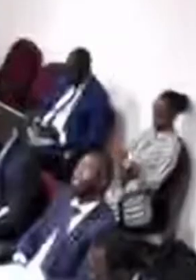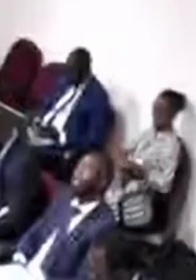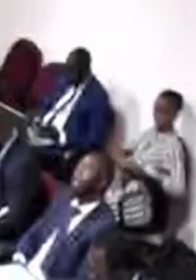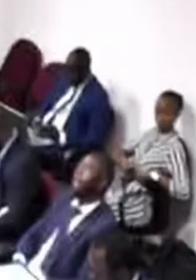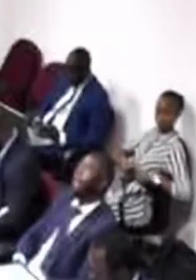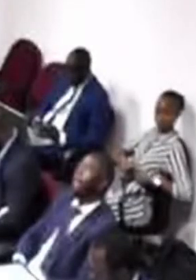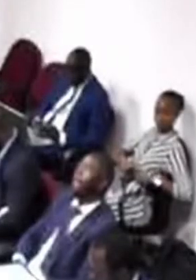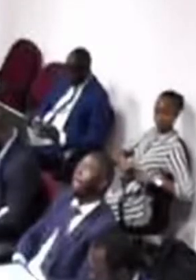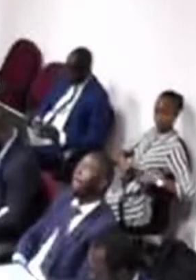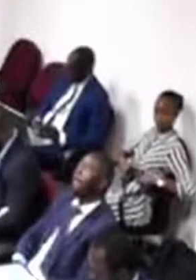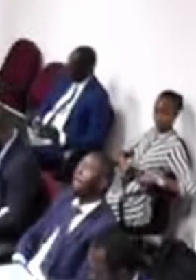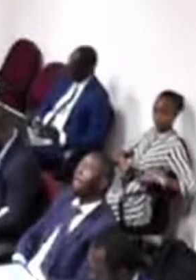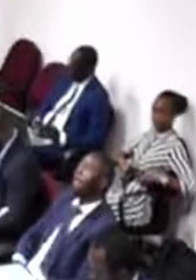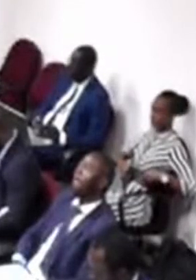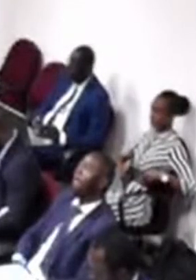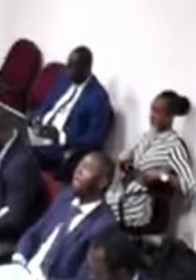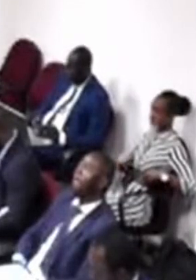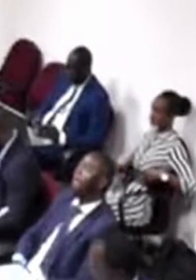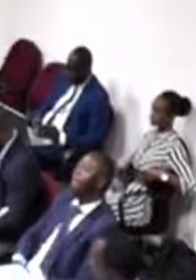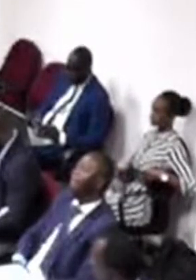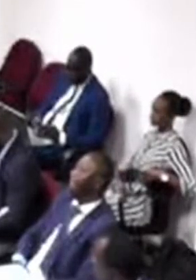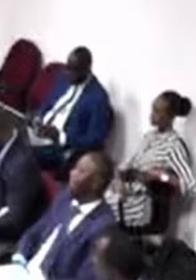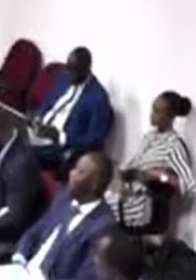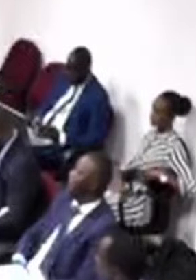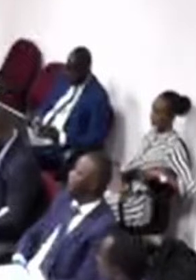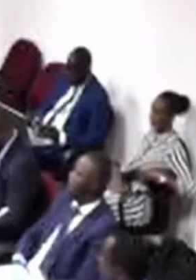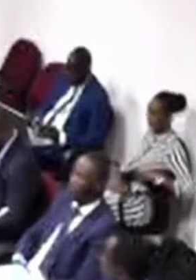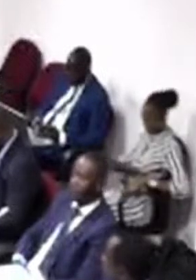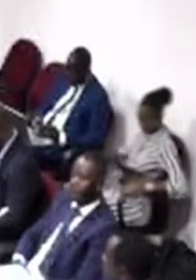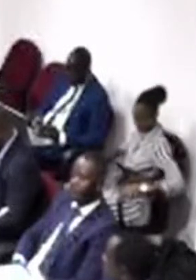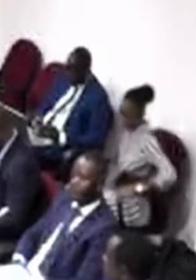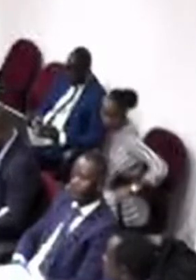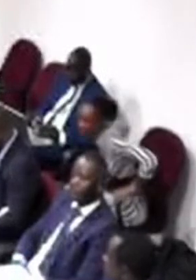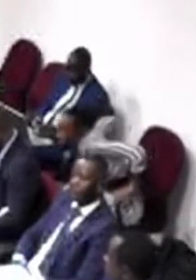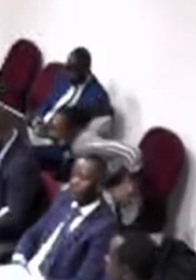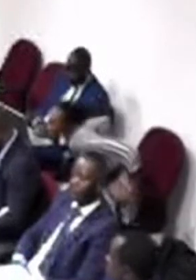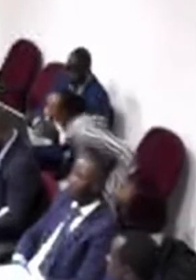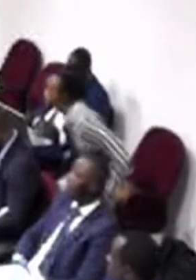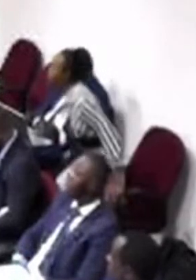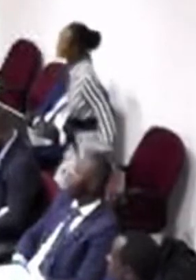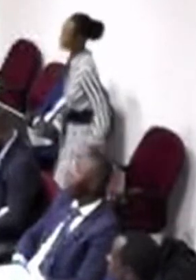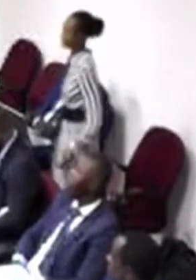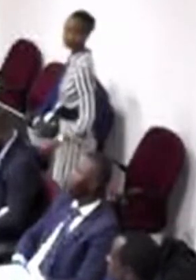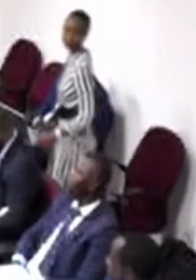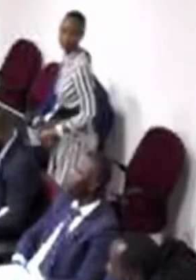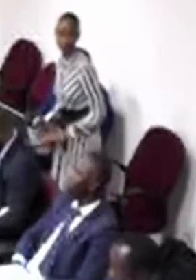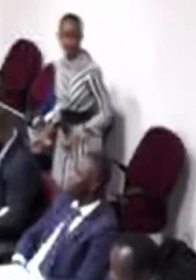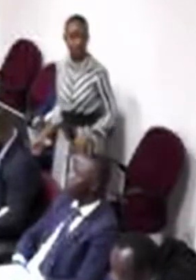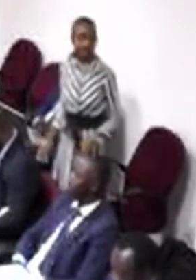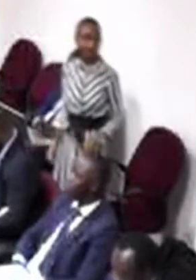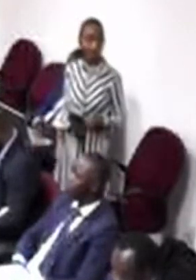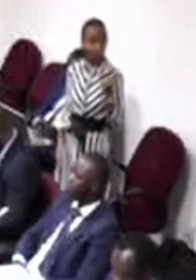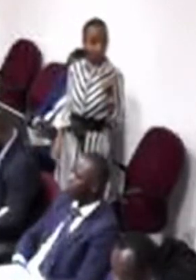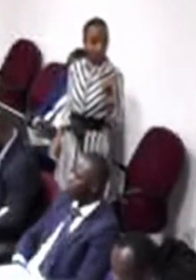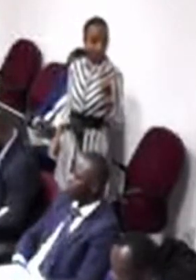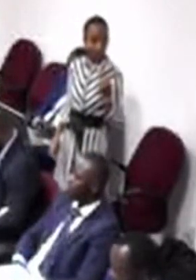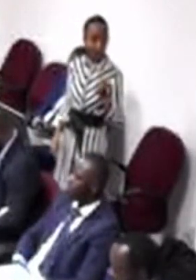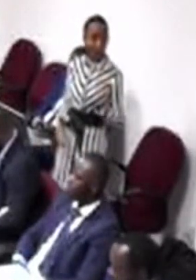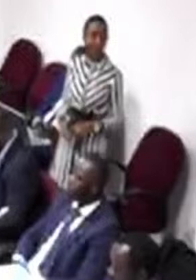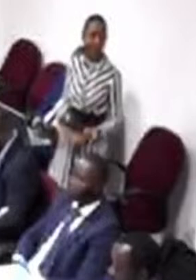start with Secretariat from behind there. You can use the microphone there. The